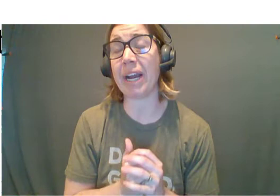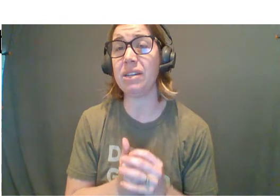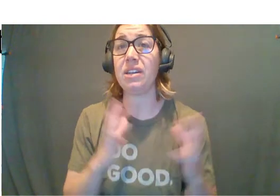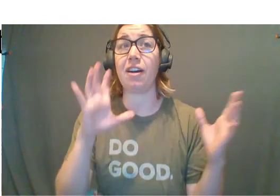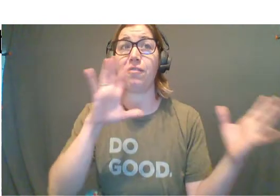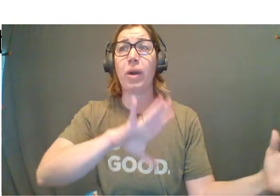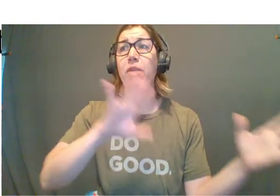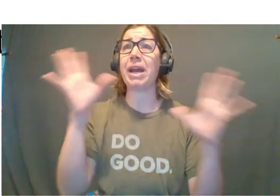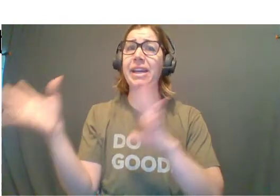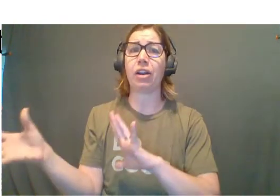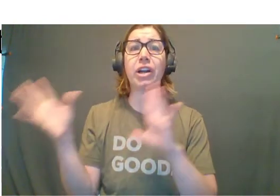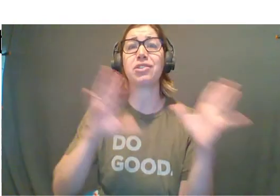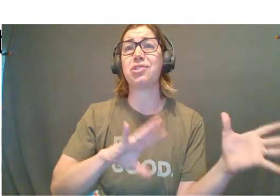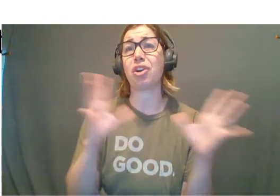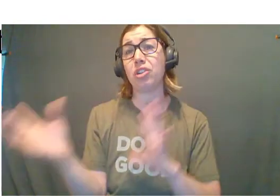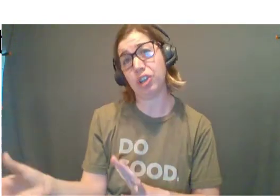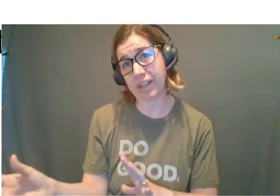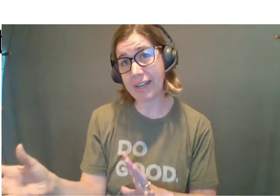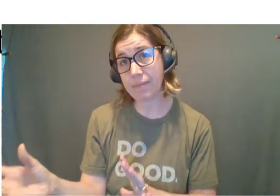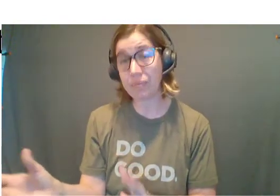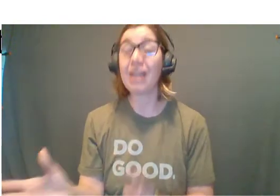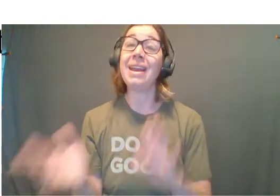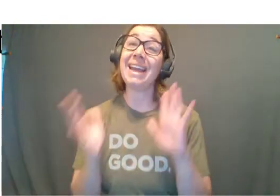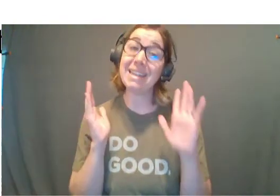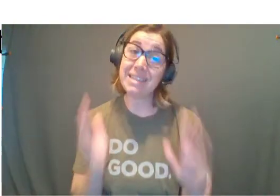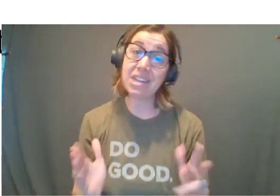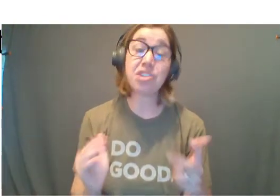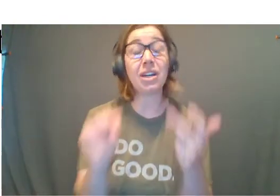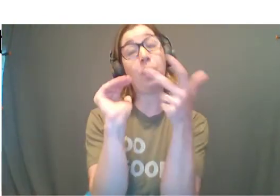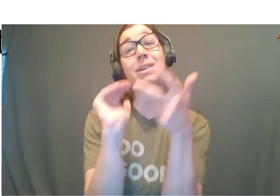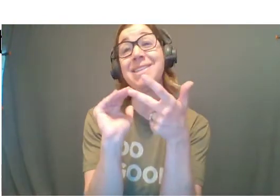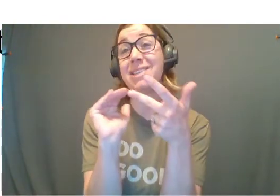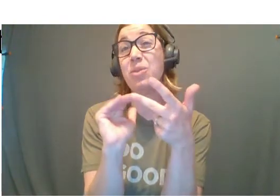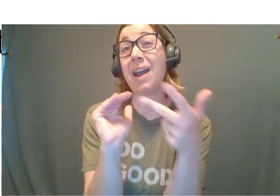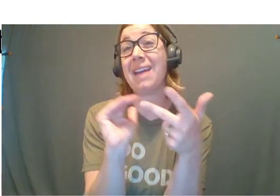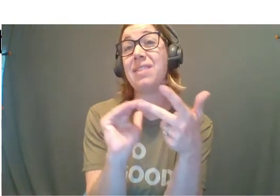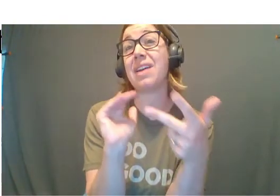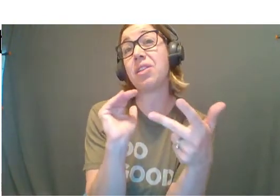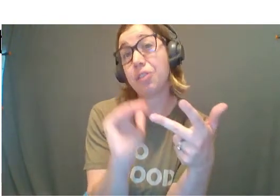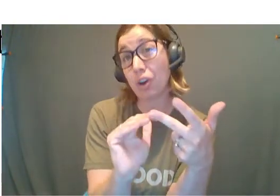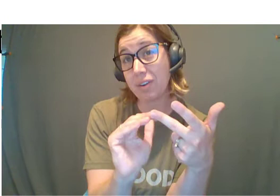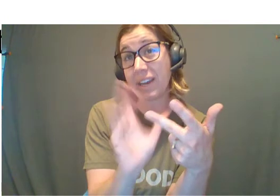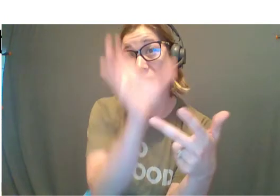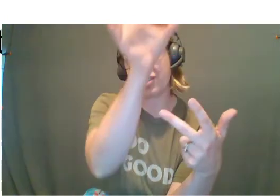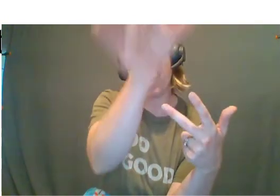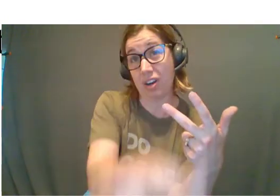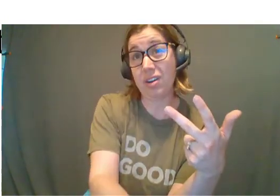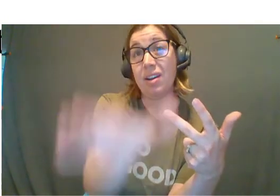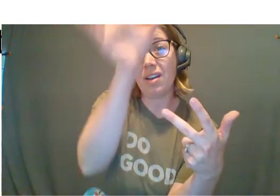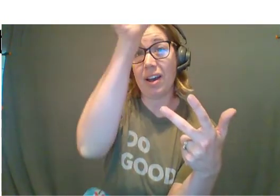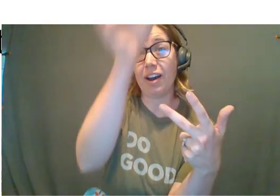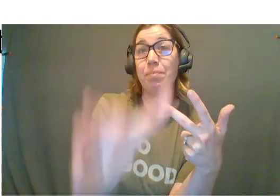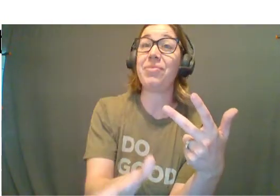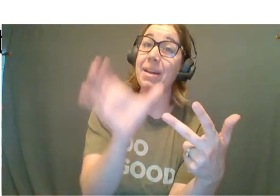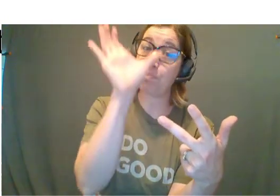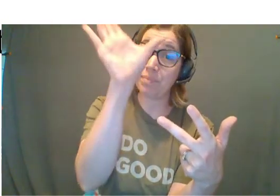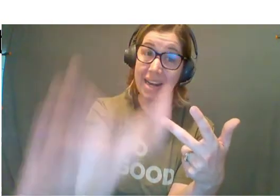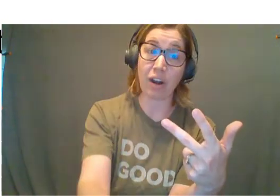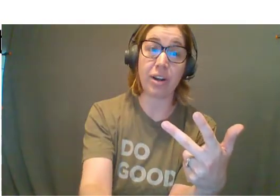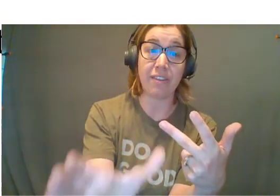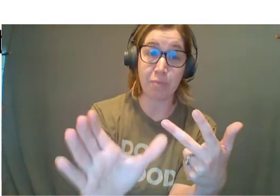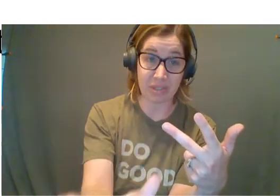be reminded of where my characters are looking. In addition, I want to see you add that third character,